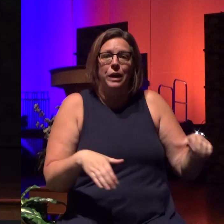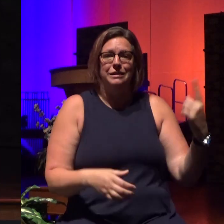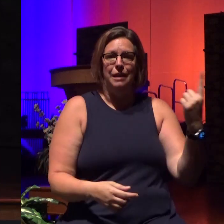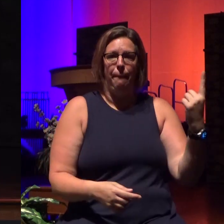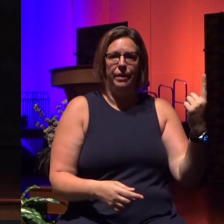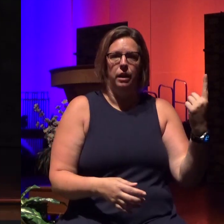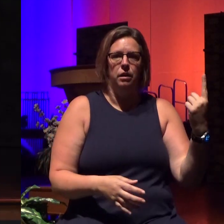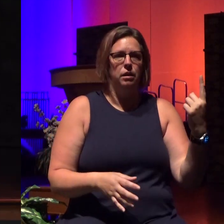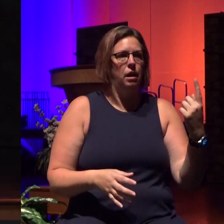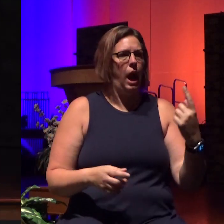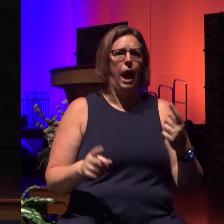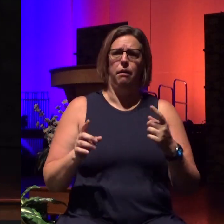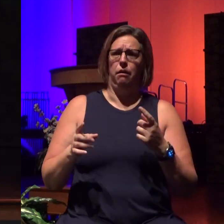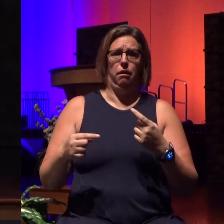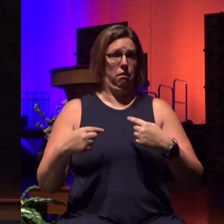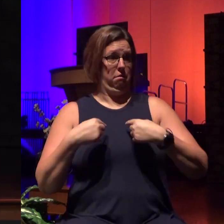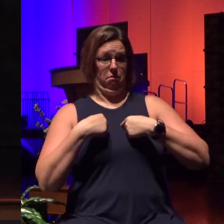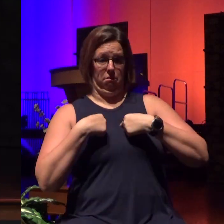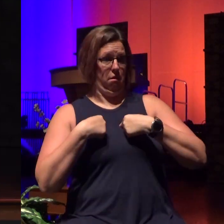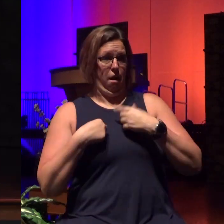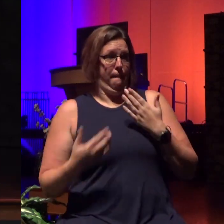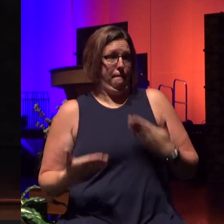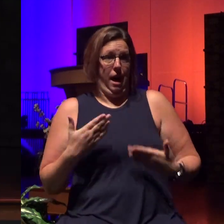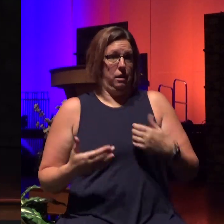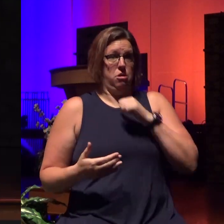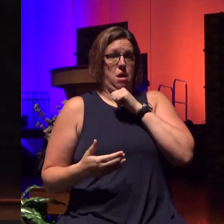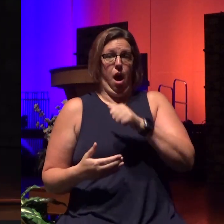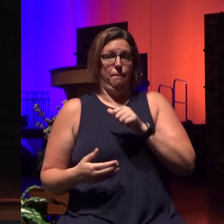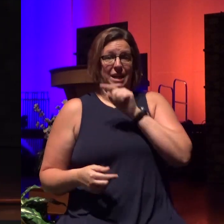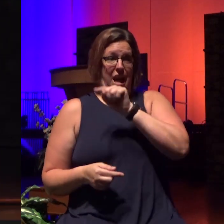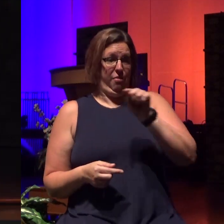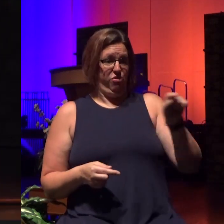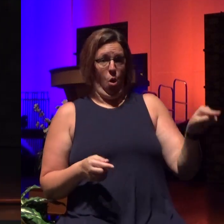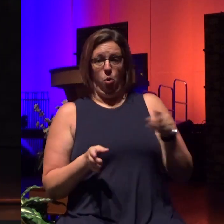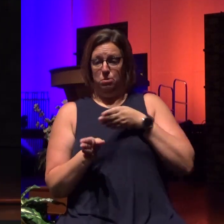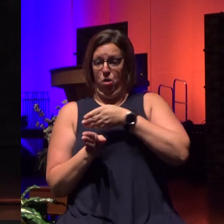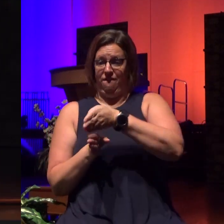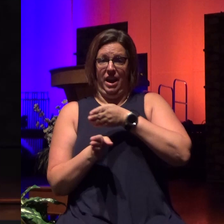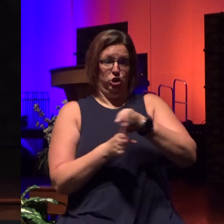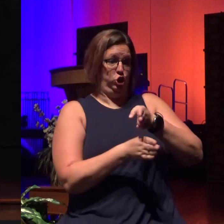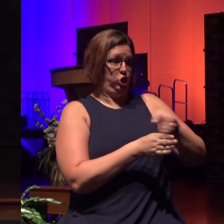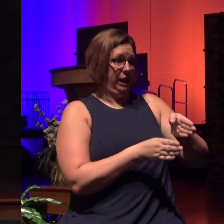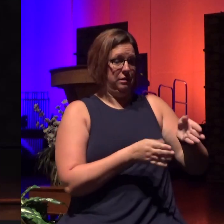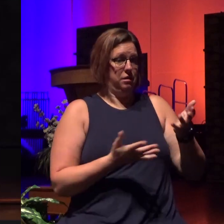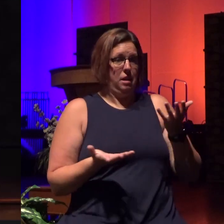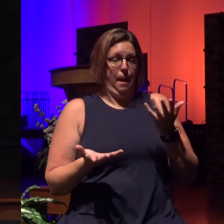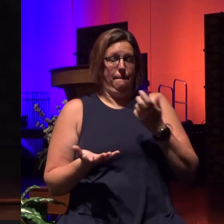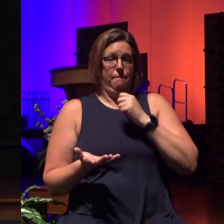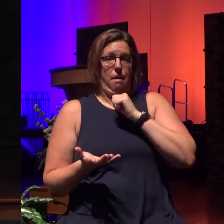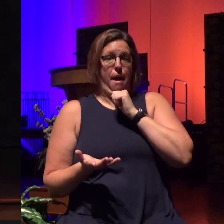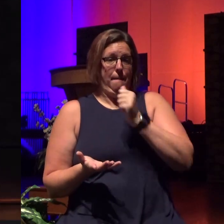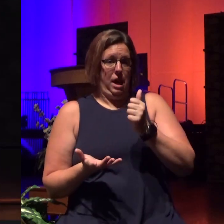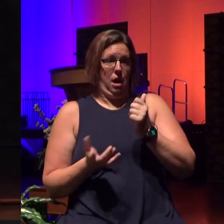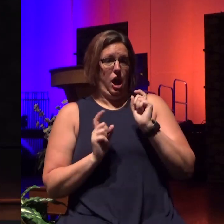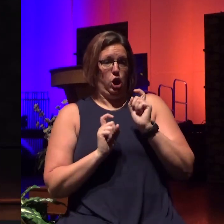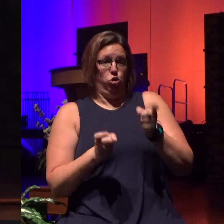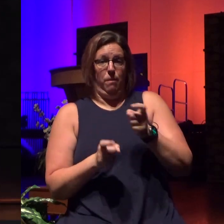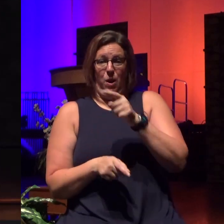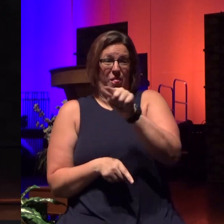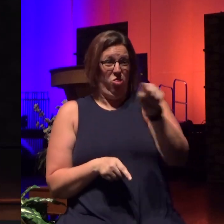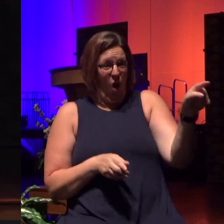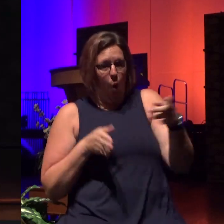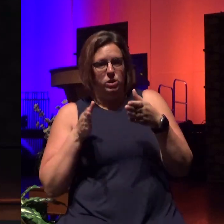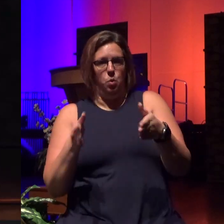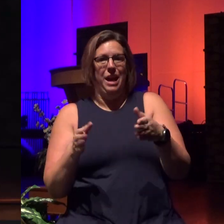yet, you or I may not be in any of those professions, may not contribute to life in any of those ways, and